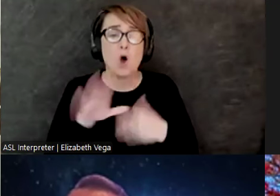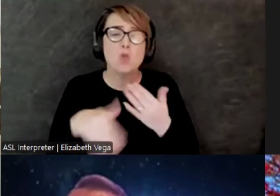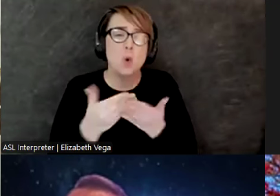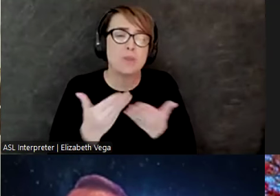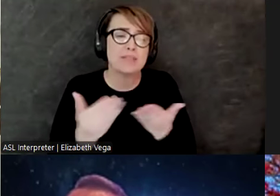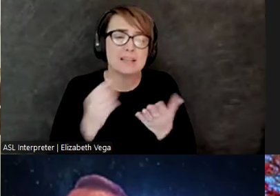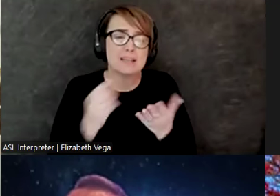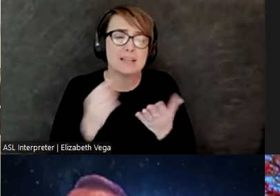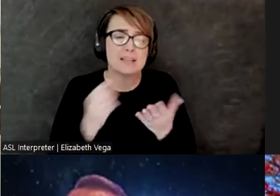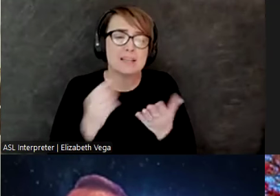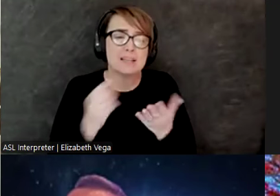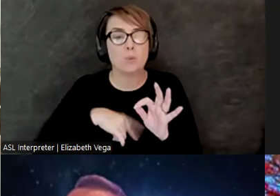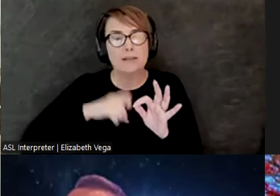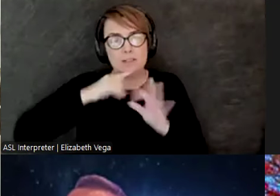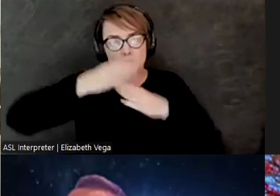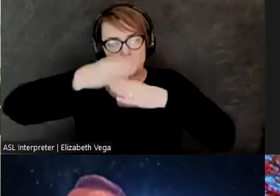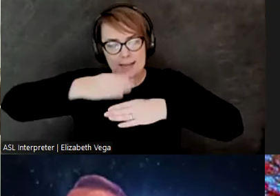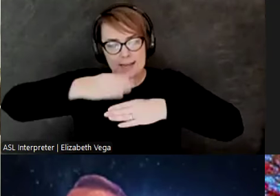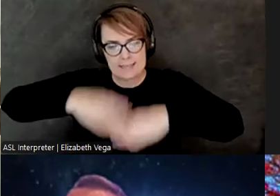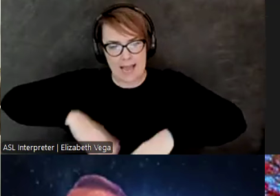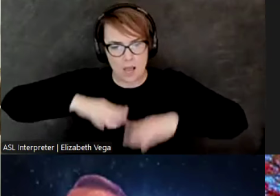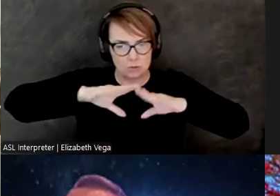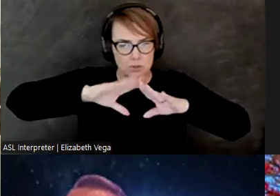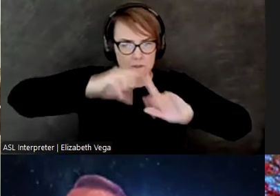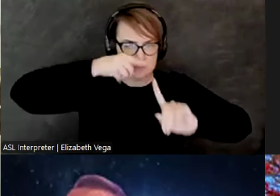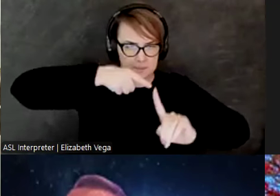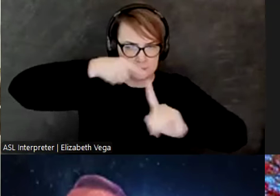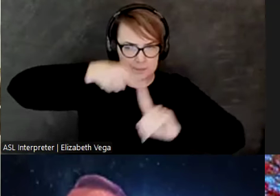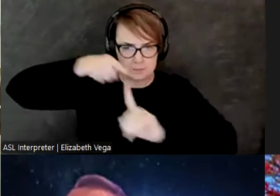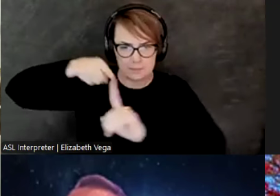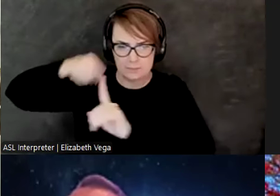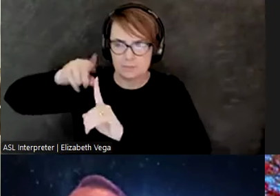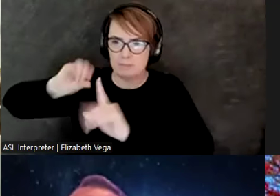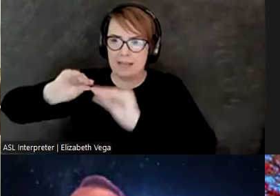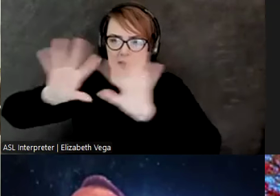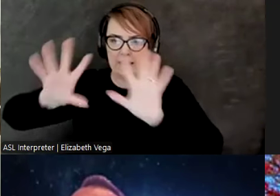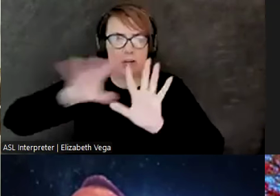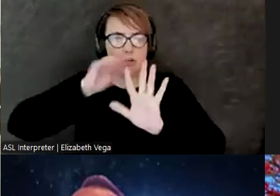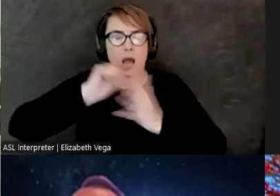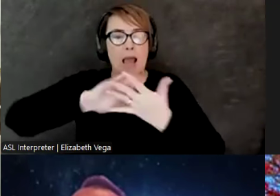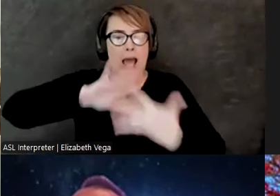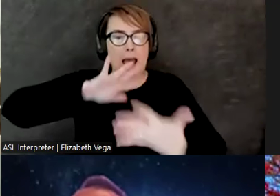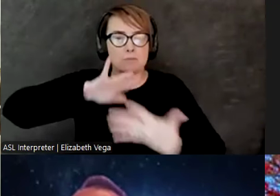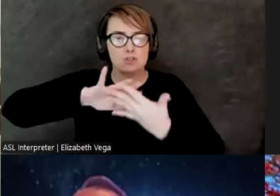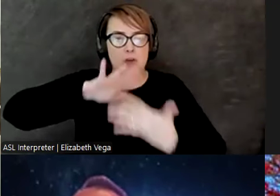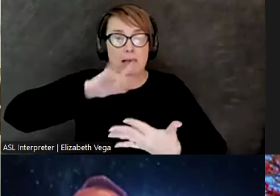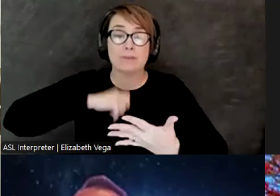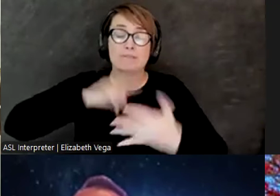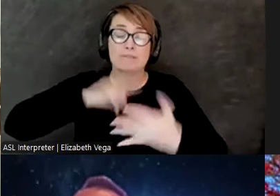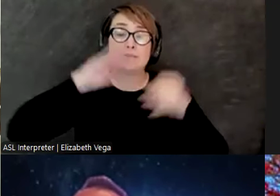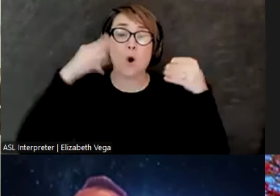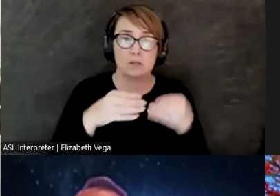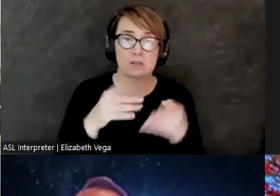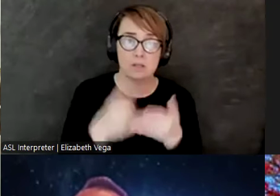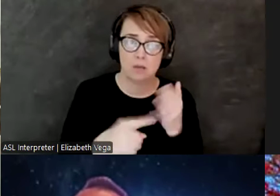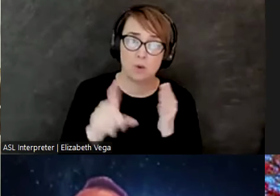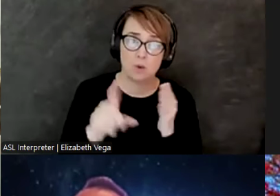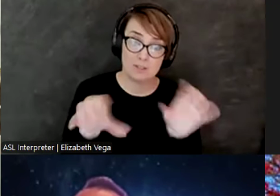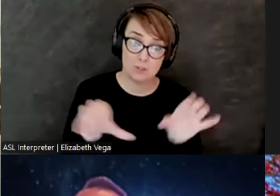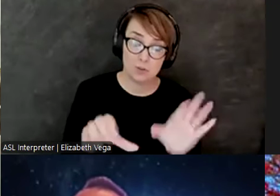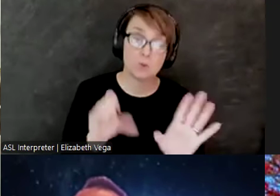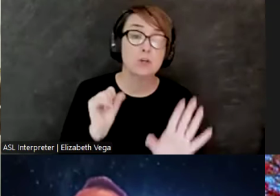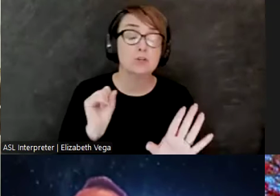we're not talking abstractly and that we have a focused effort on what we're trying to accomplish. So if part one of this